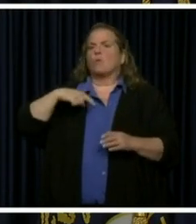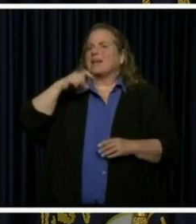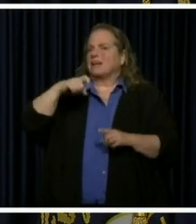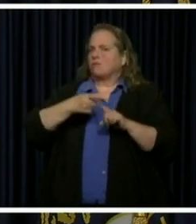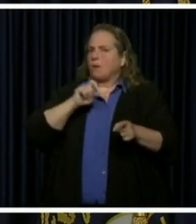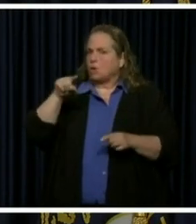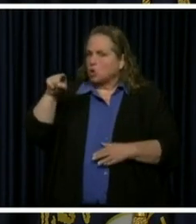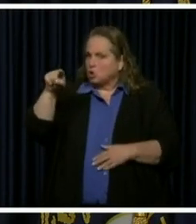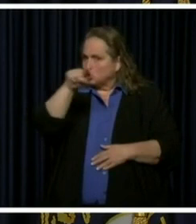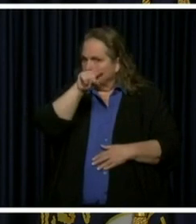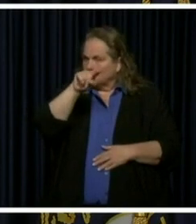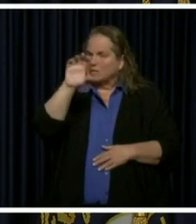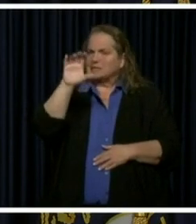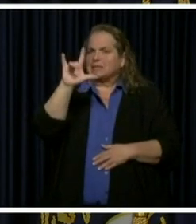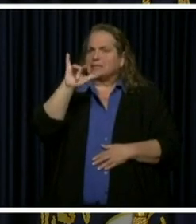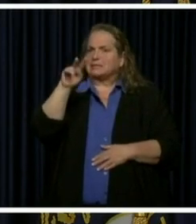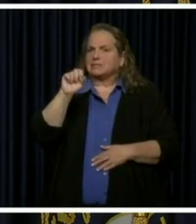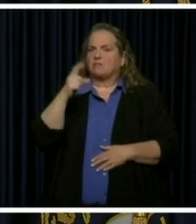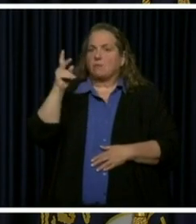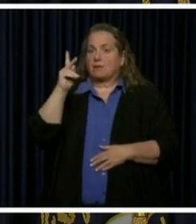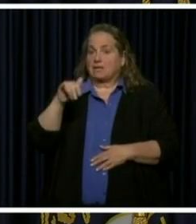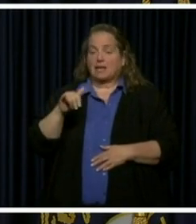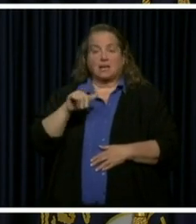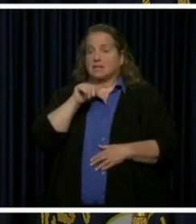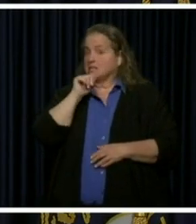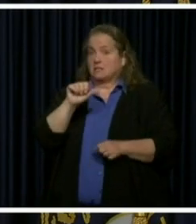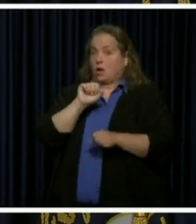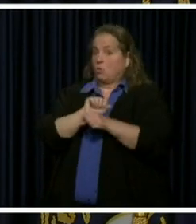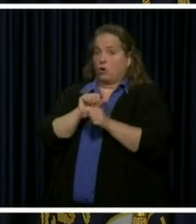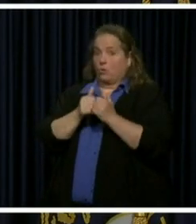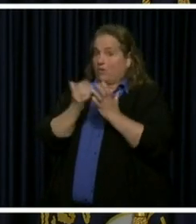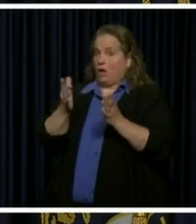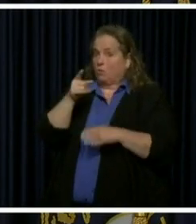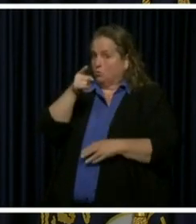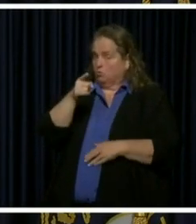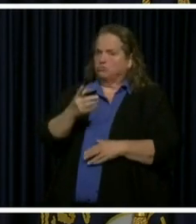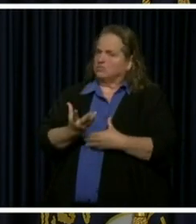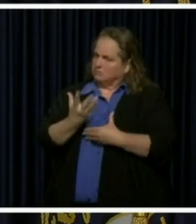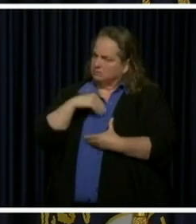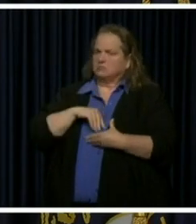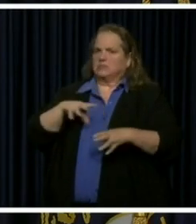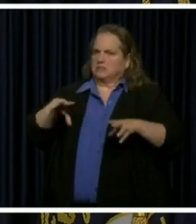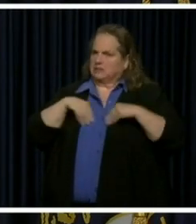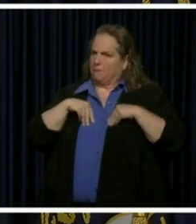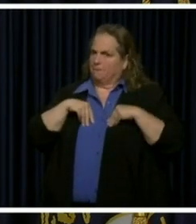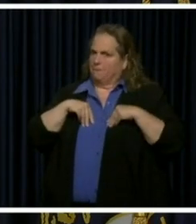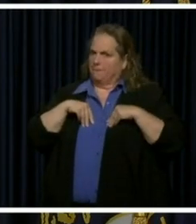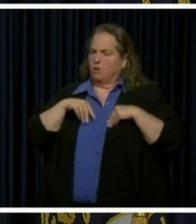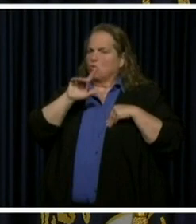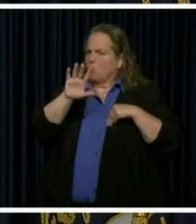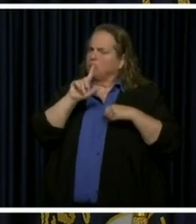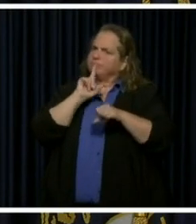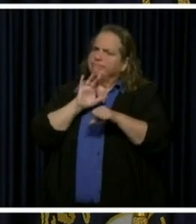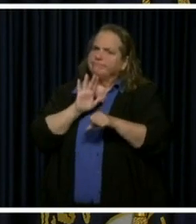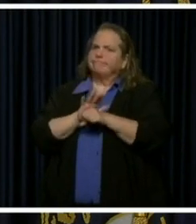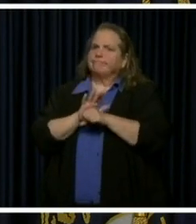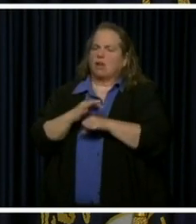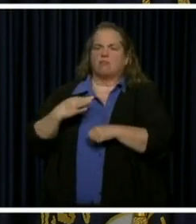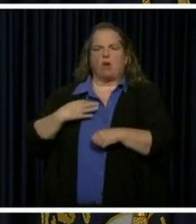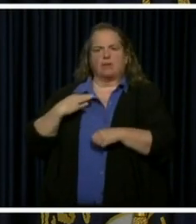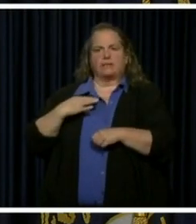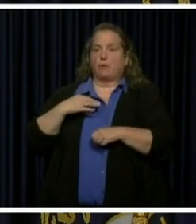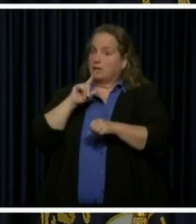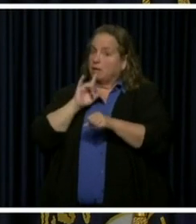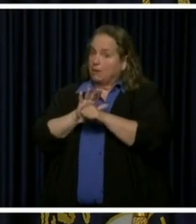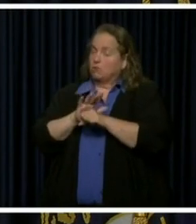you, the citizens of Kentucky, because it doesn't work without you buying in, without your voluntary commitment to making sure that